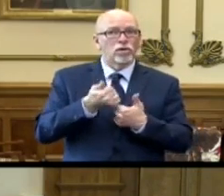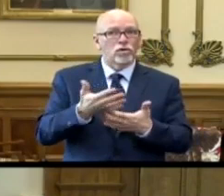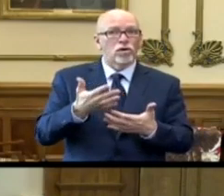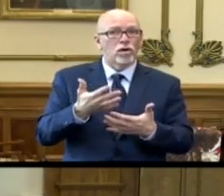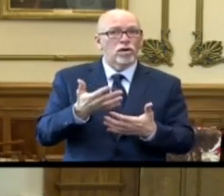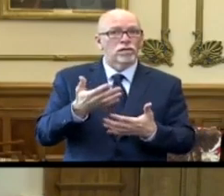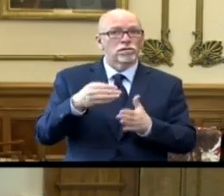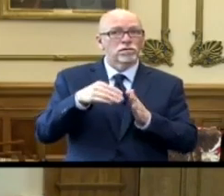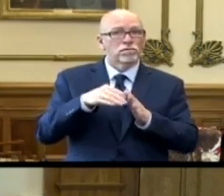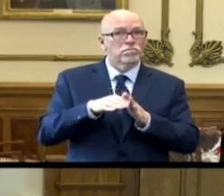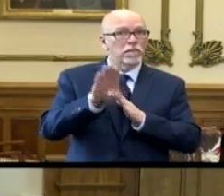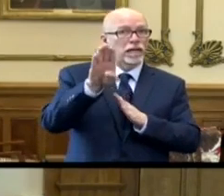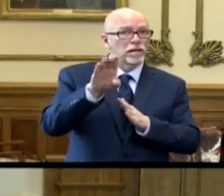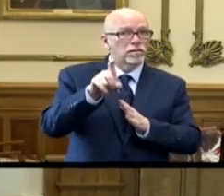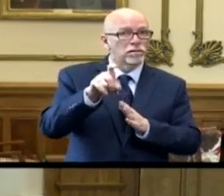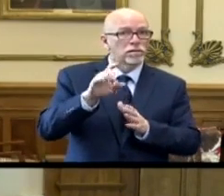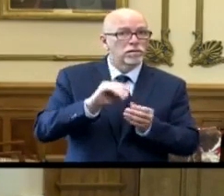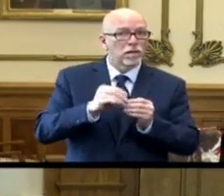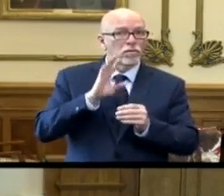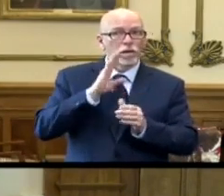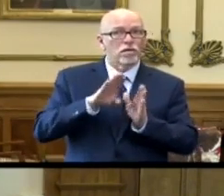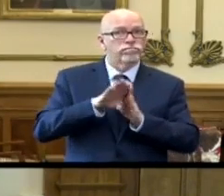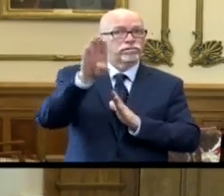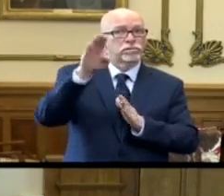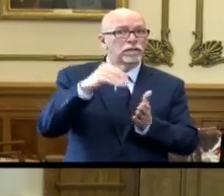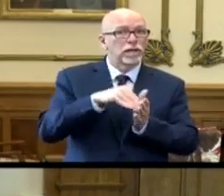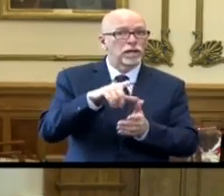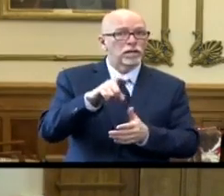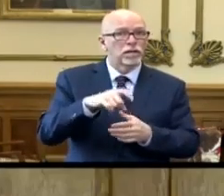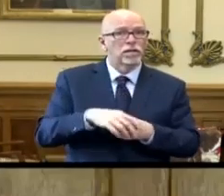another spike again, and then the numbers will go back up?